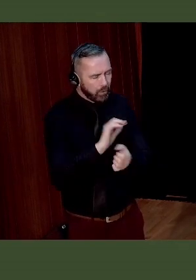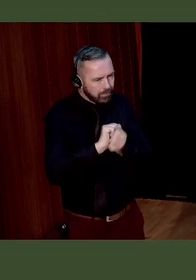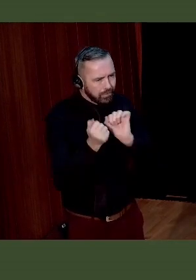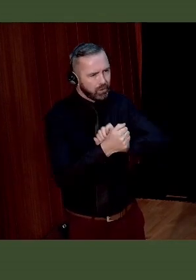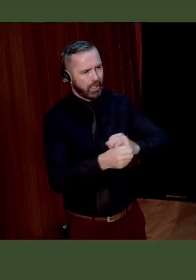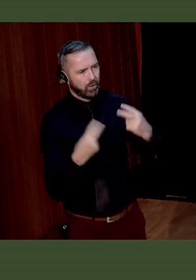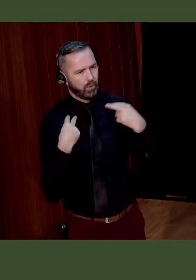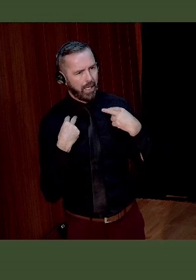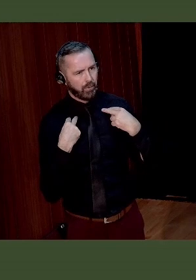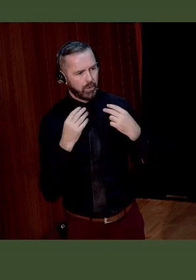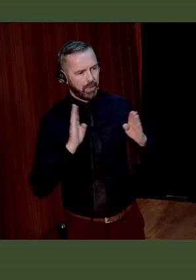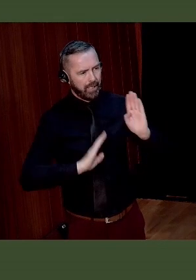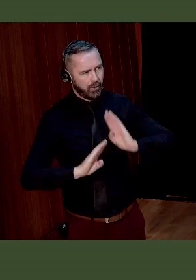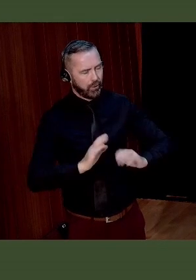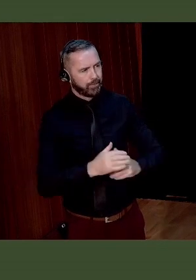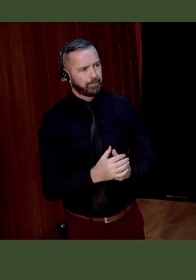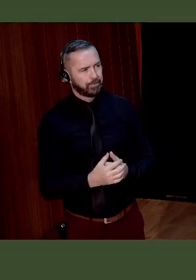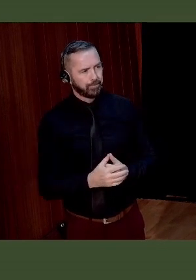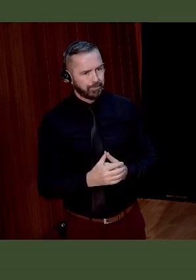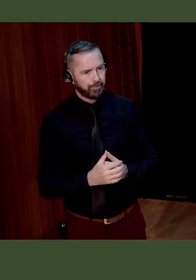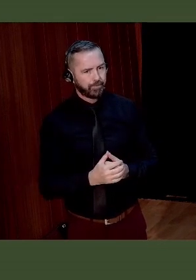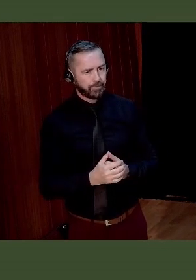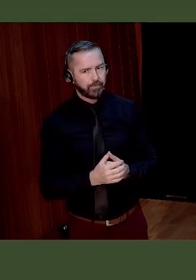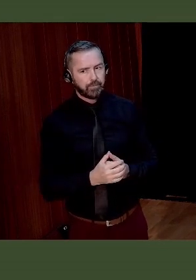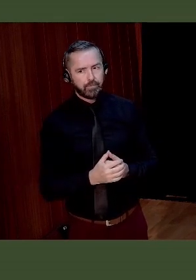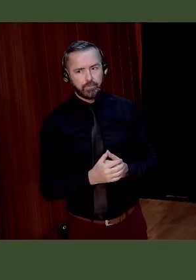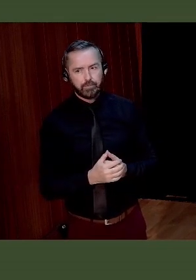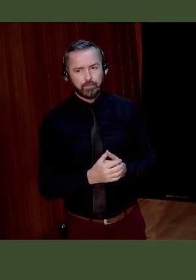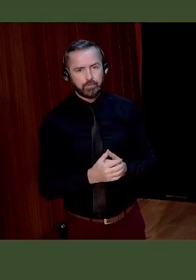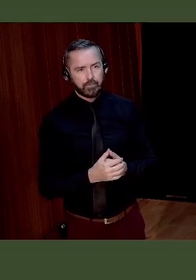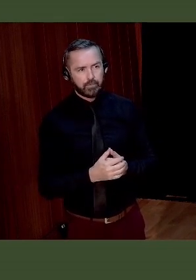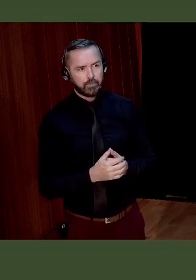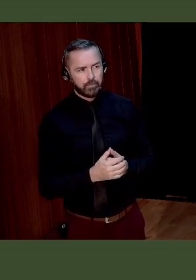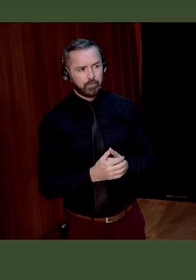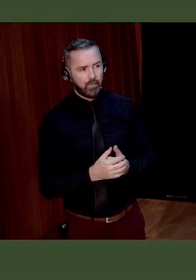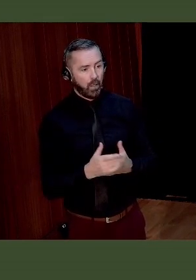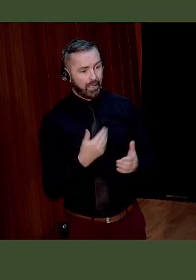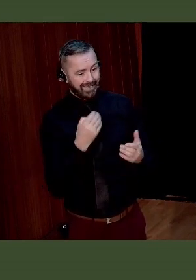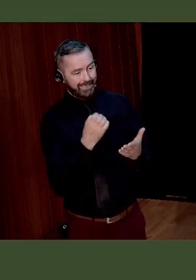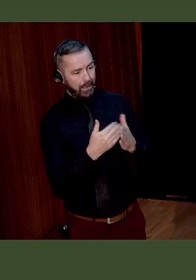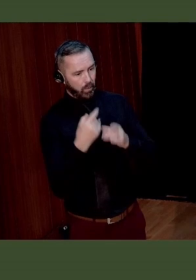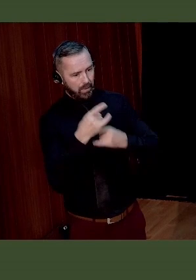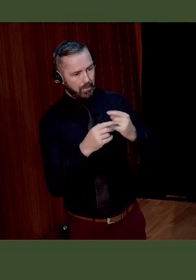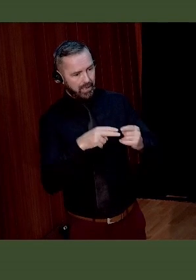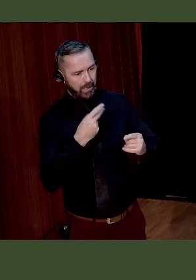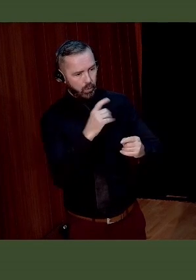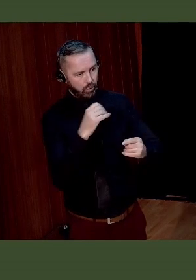change in language behaviour. A foreshadowing, perhaps, of what was to come in the next 100 years.